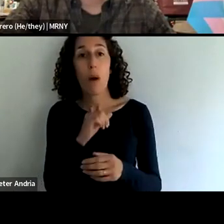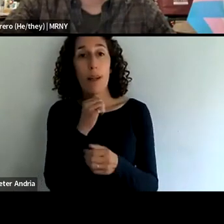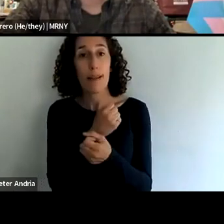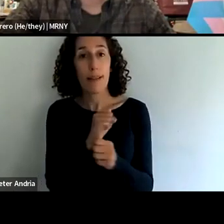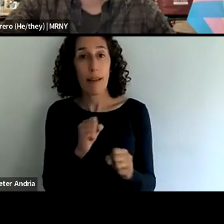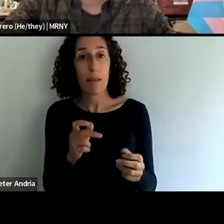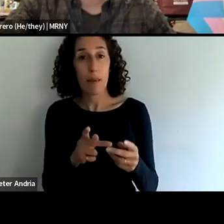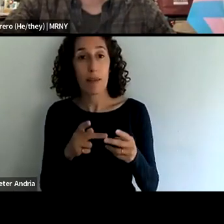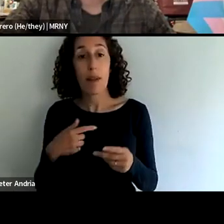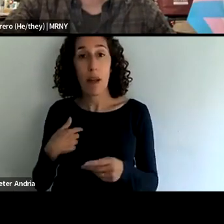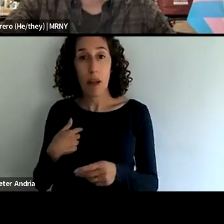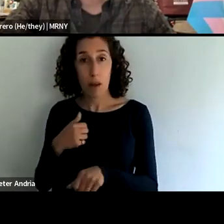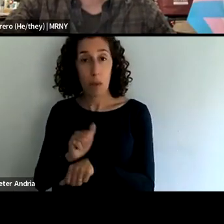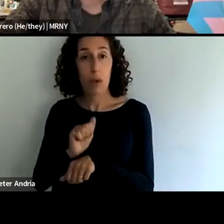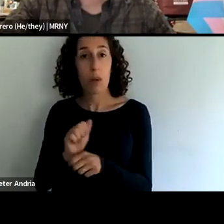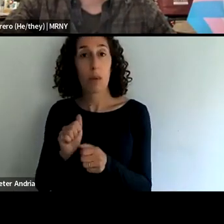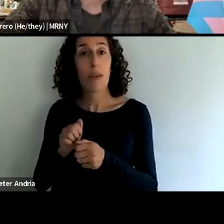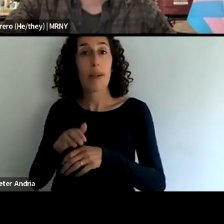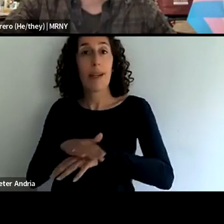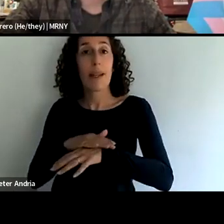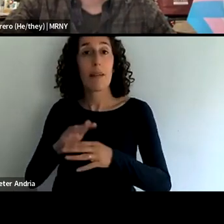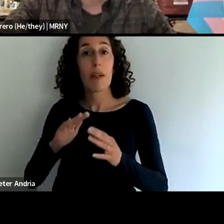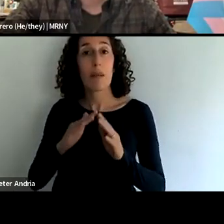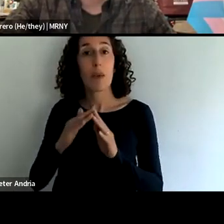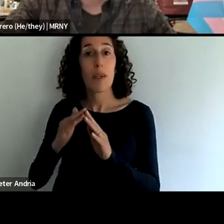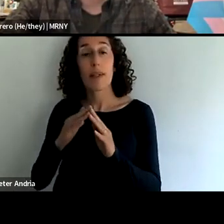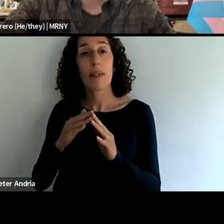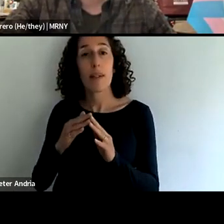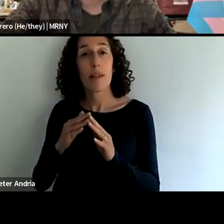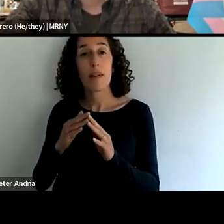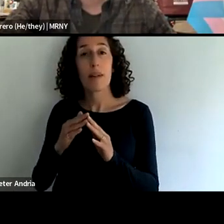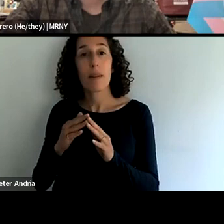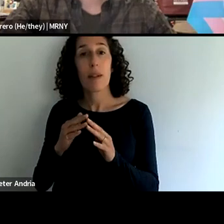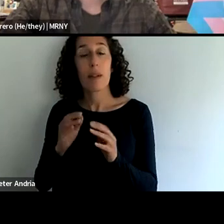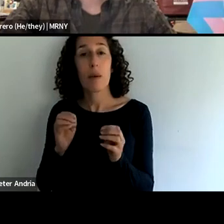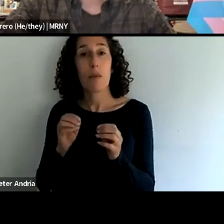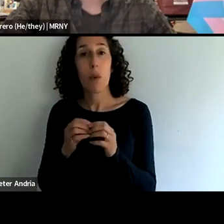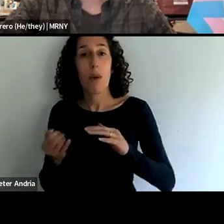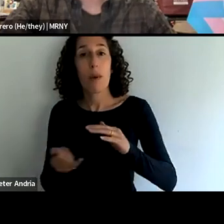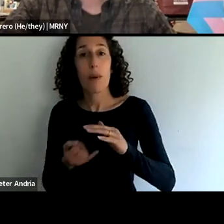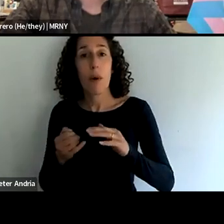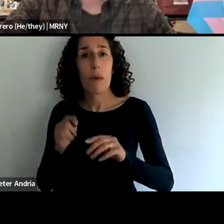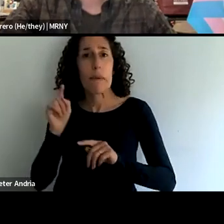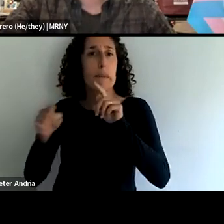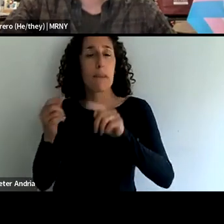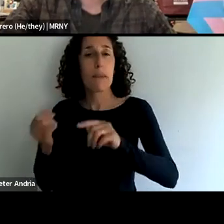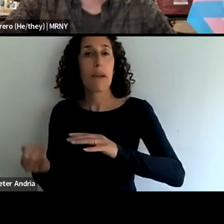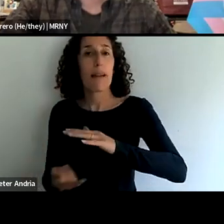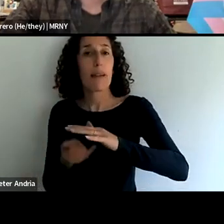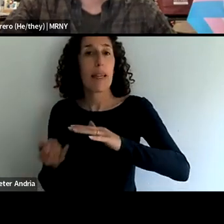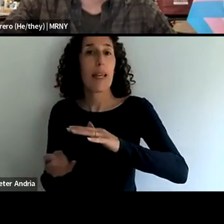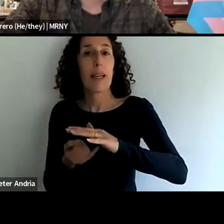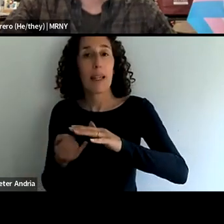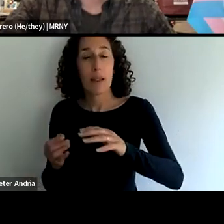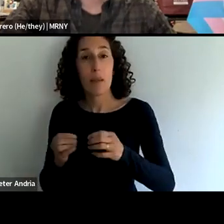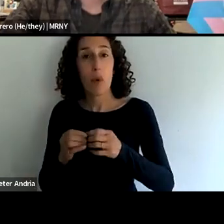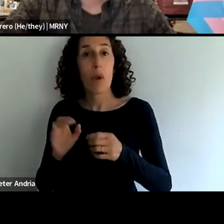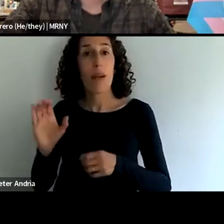work with Native communities that are probably more remote and isolated in some of the more conservative parts of the